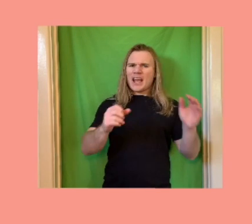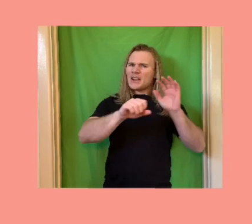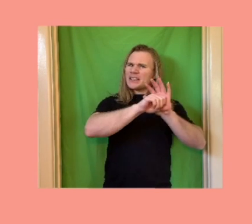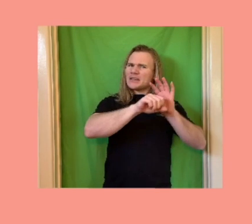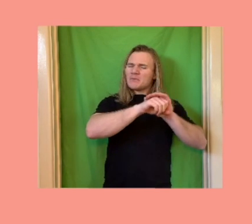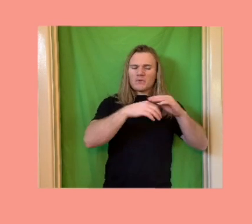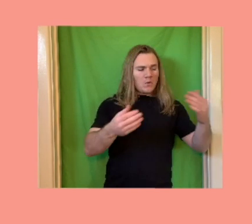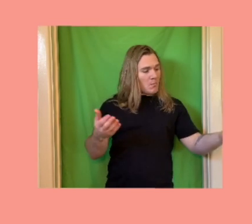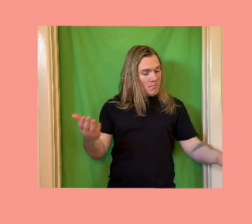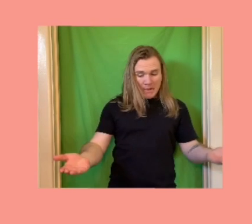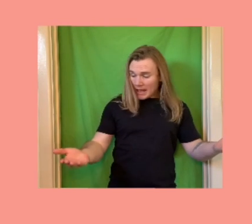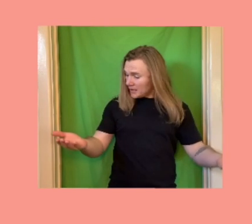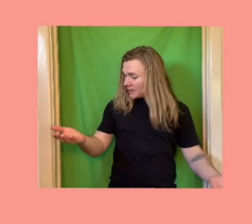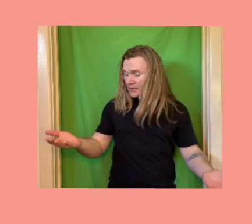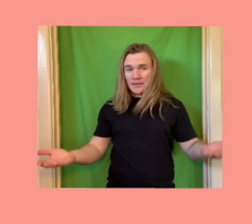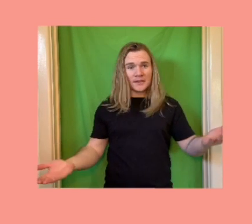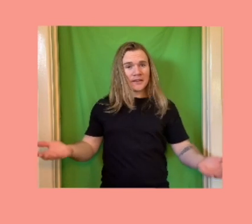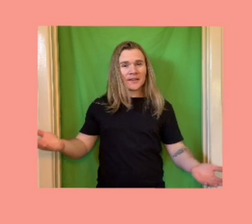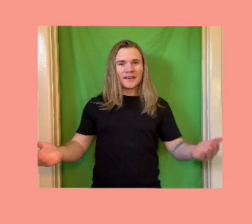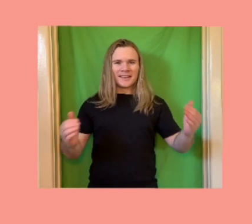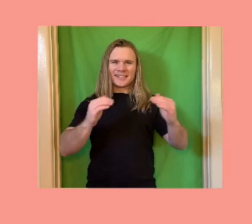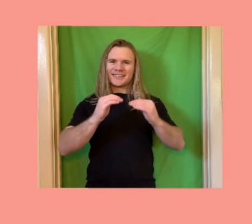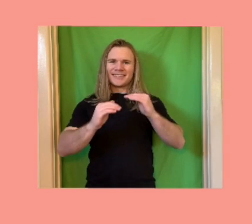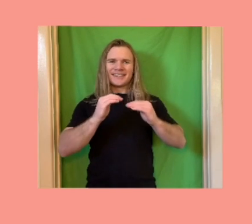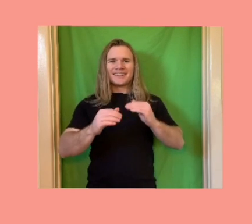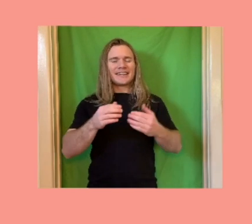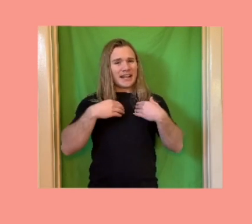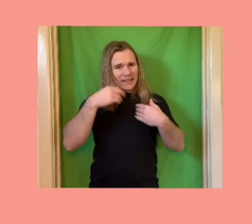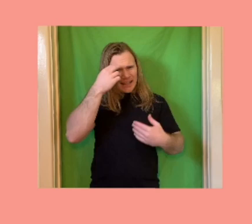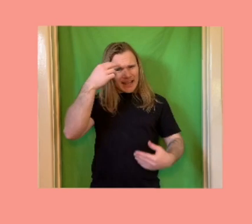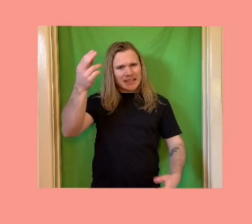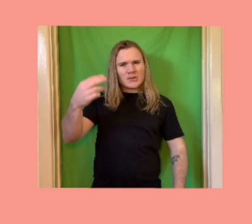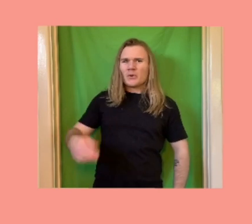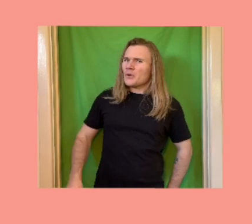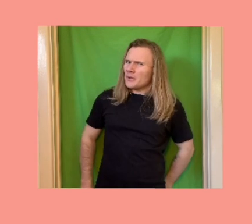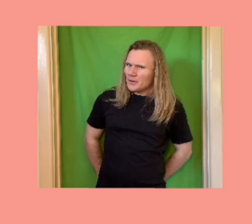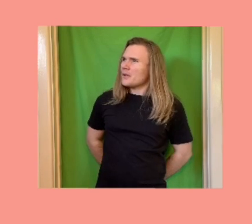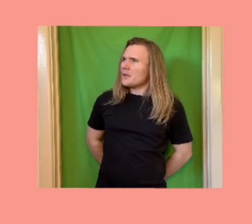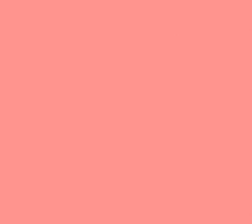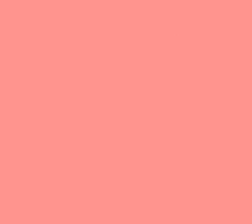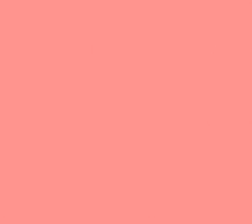that tells us about a relationship and about equality. Let's look at some equations.